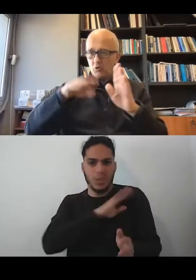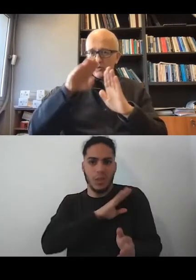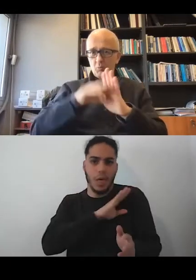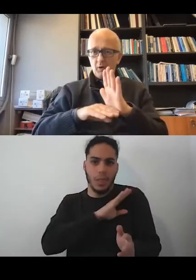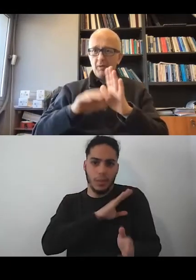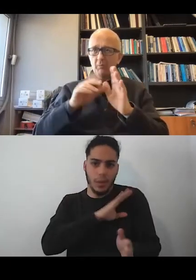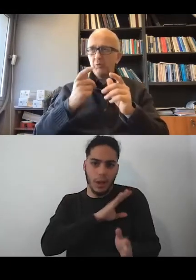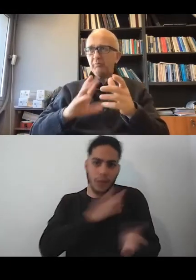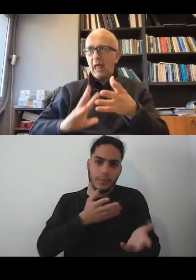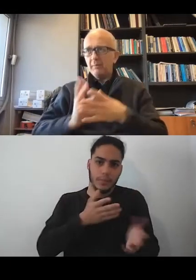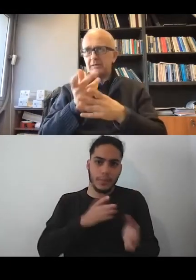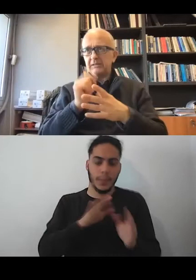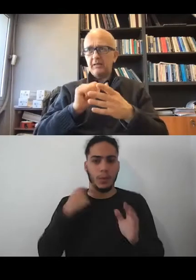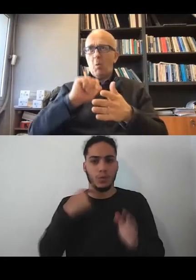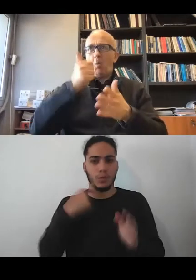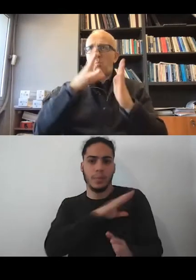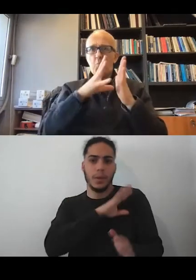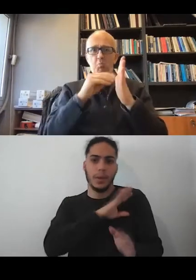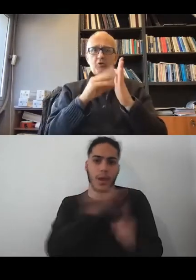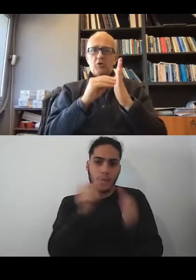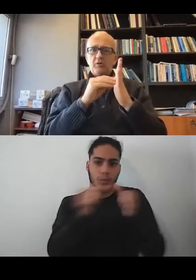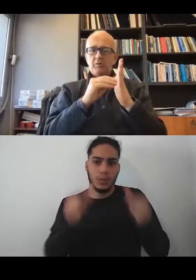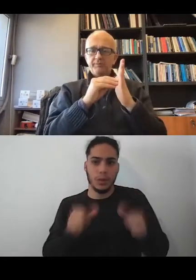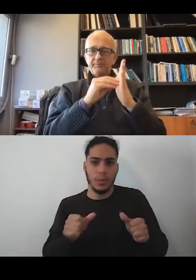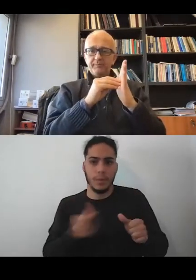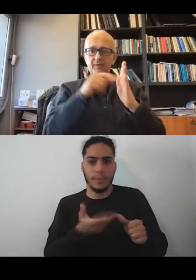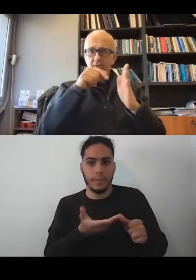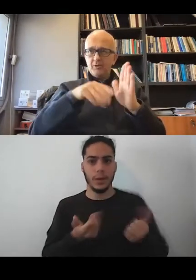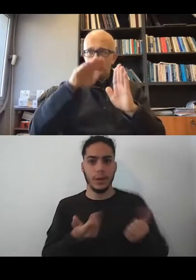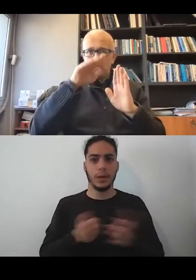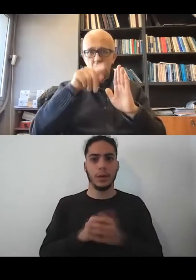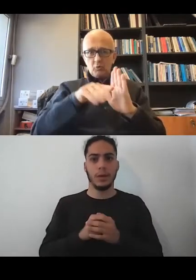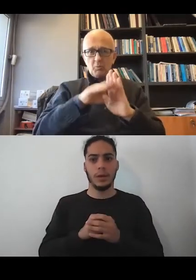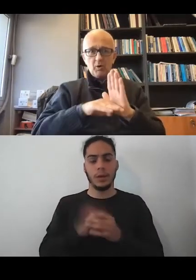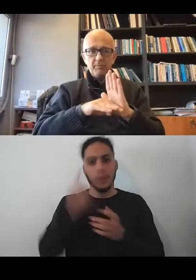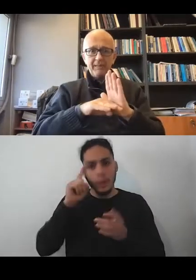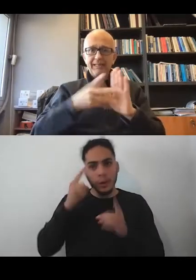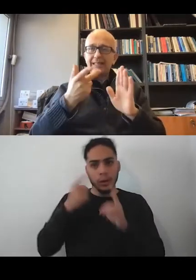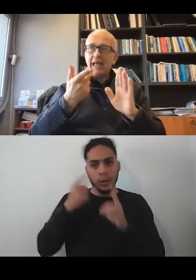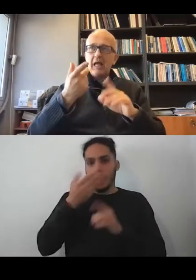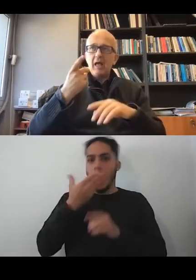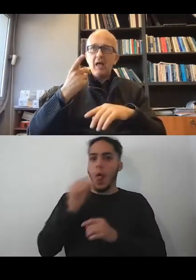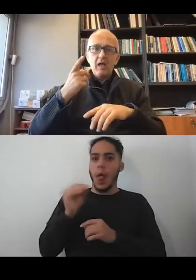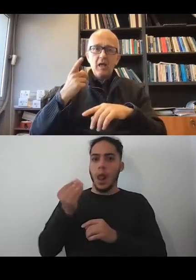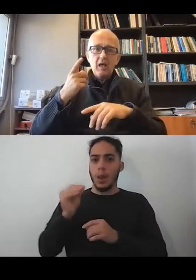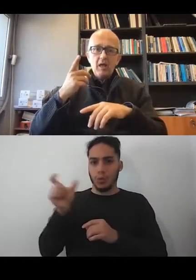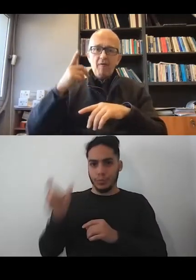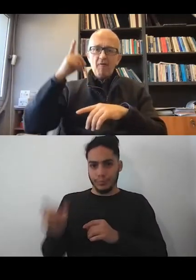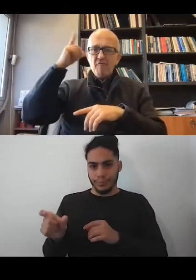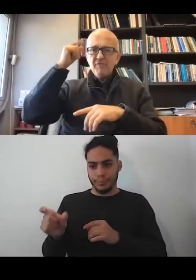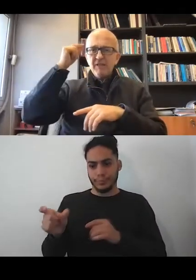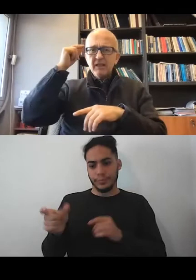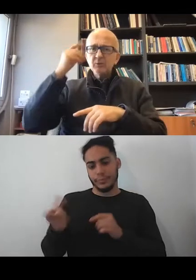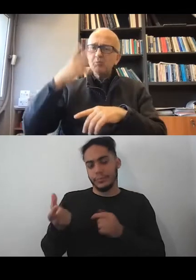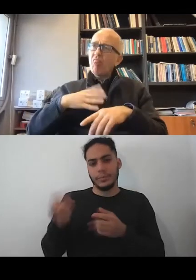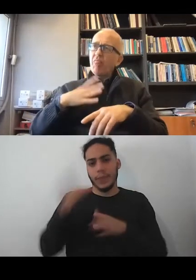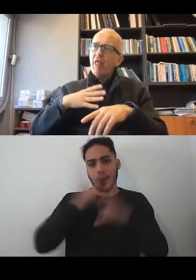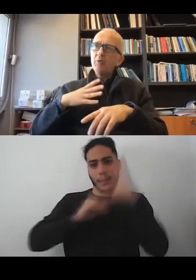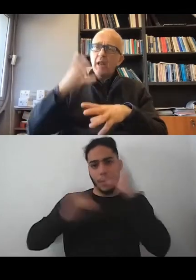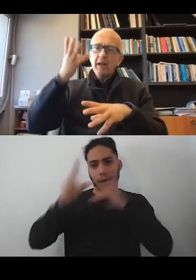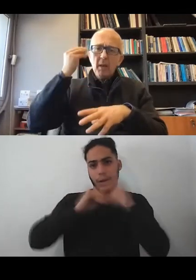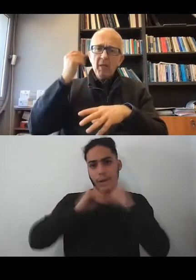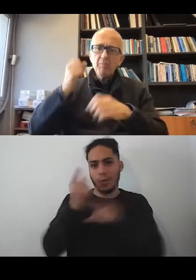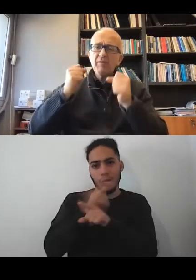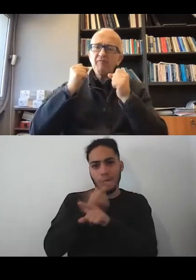course in the system is for students to acquire some basic skills in sign language,